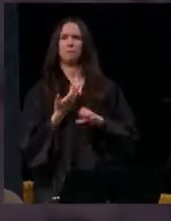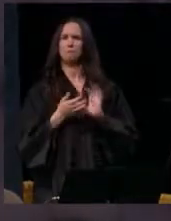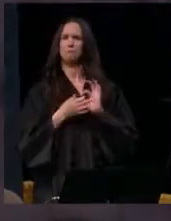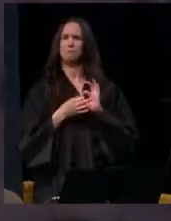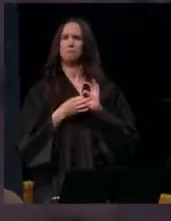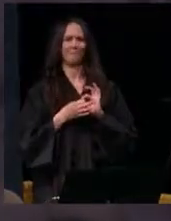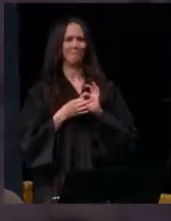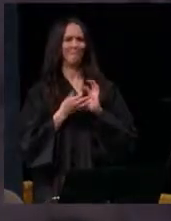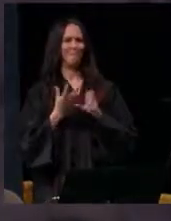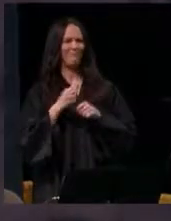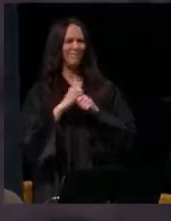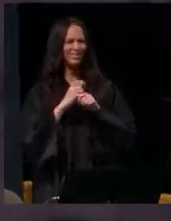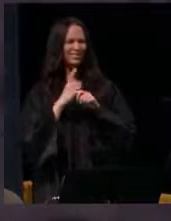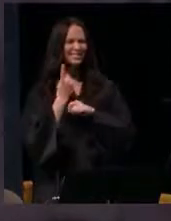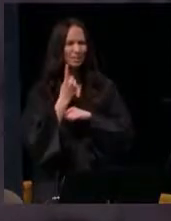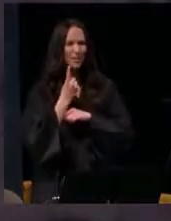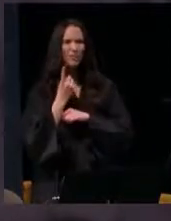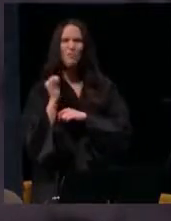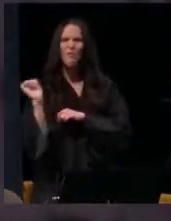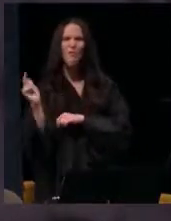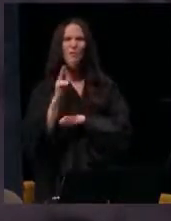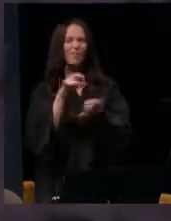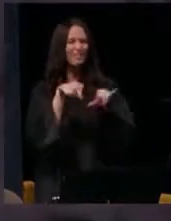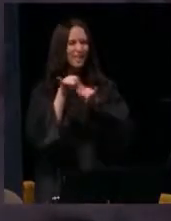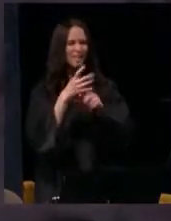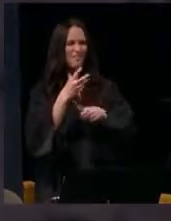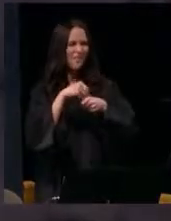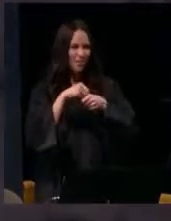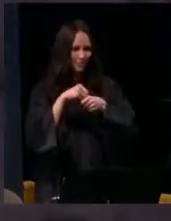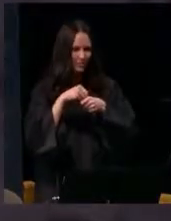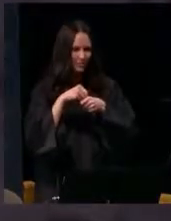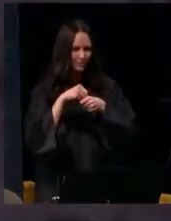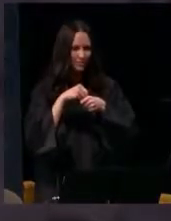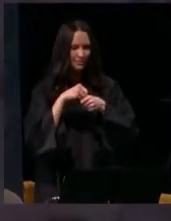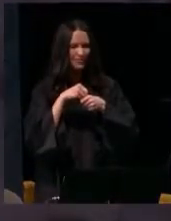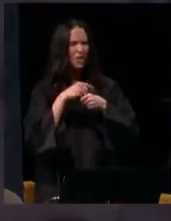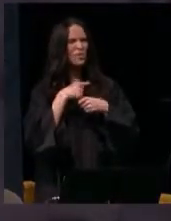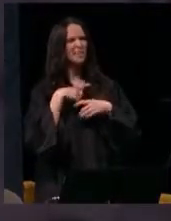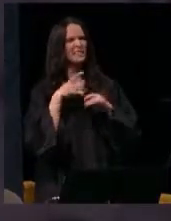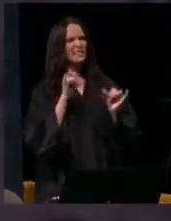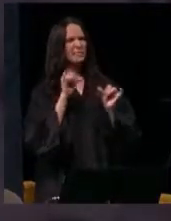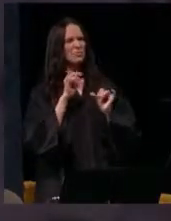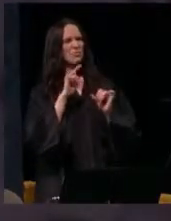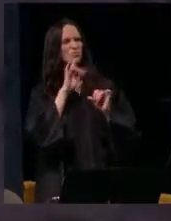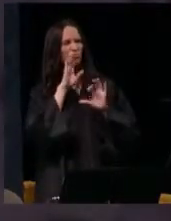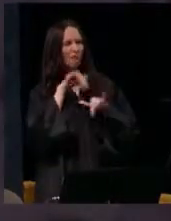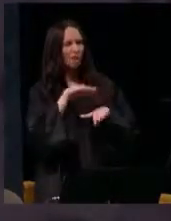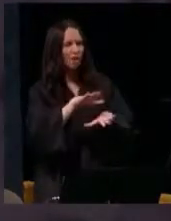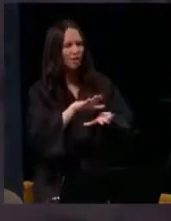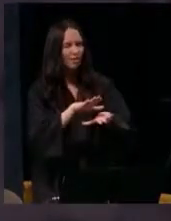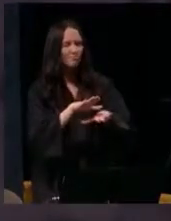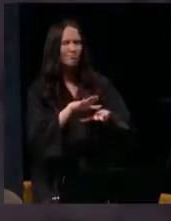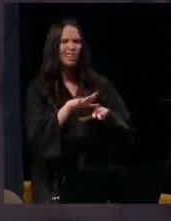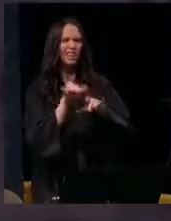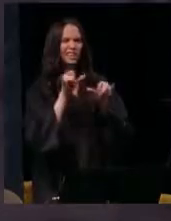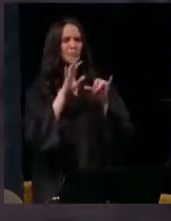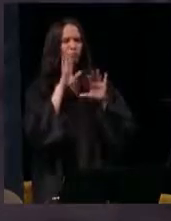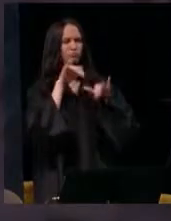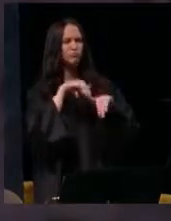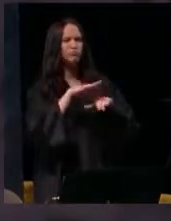part of something. All of us were a part of it. Like a river, we started out following a similar path in elementary